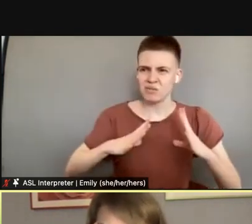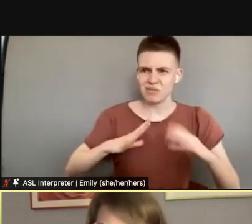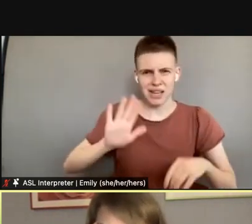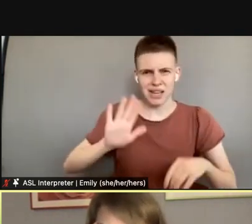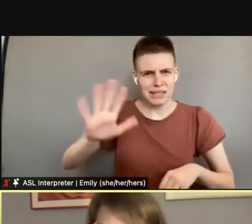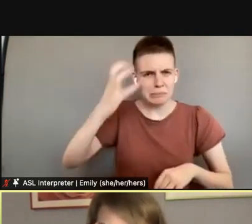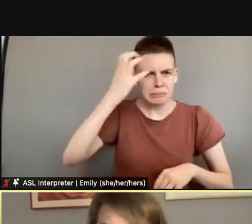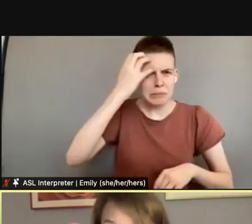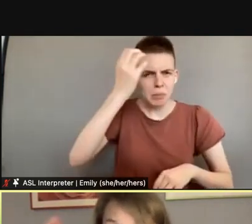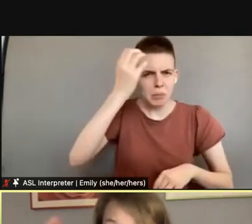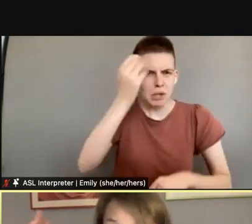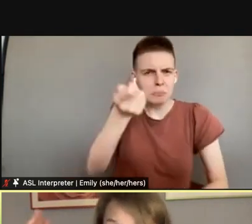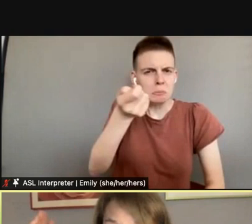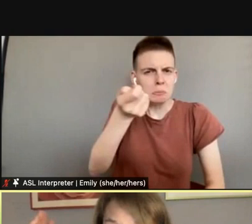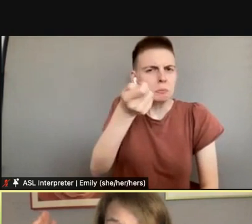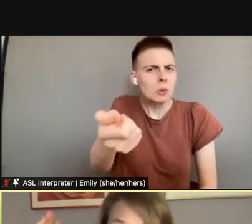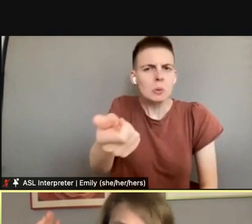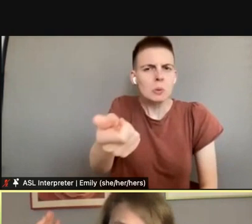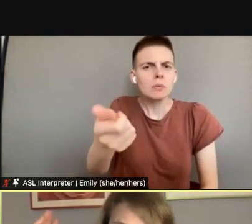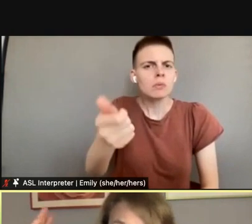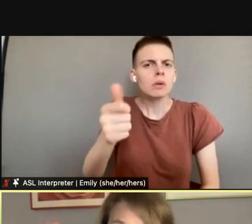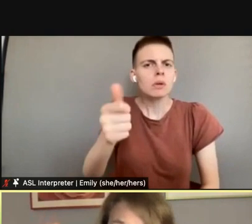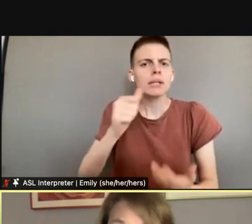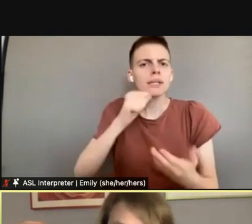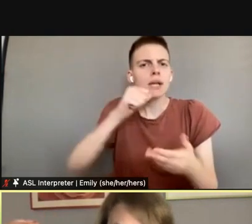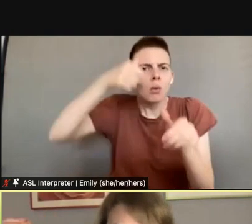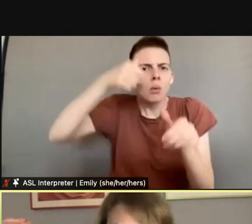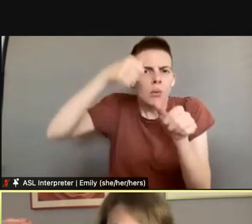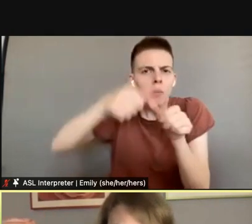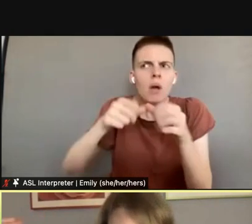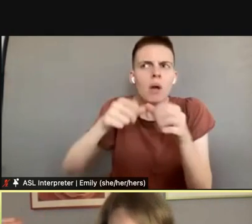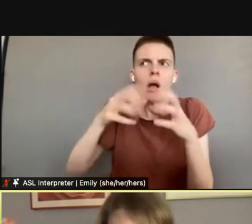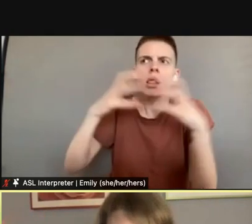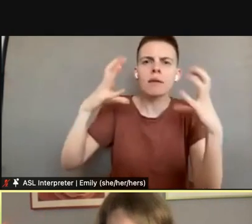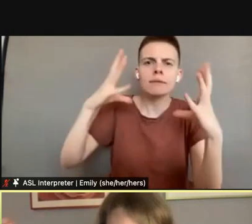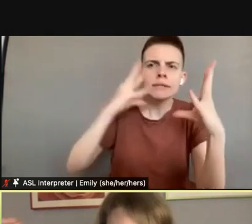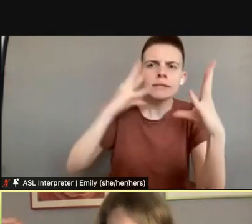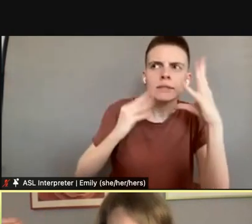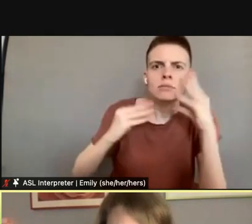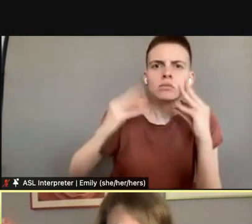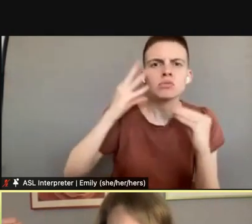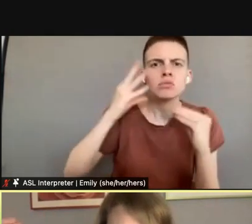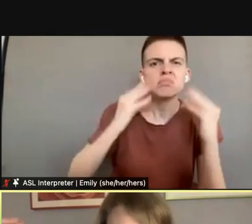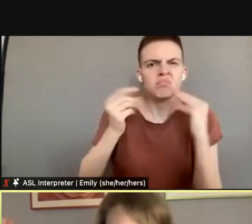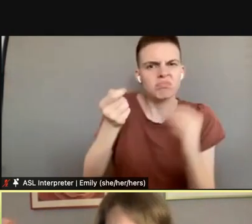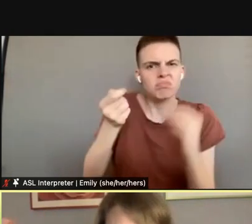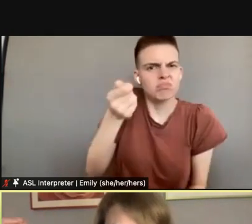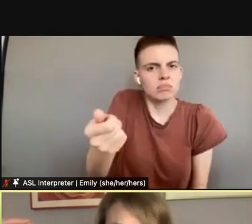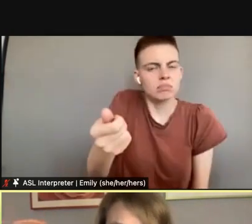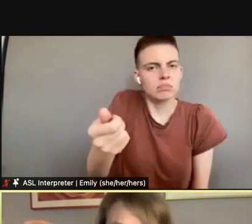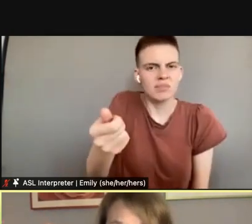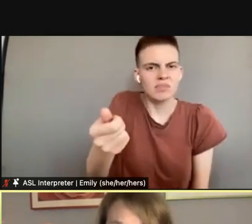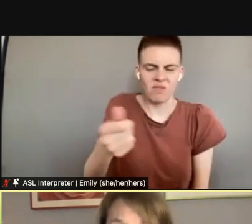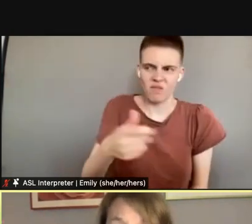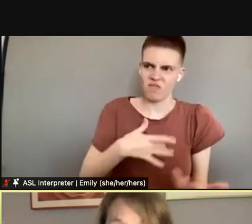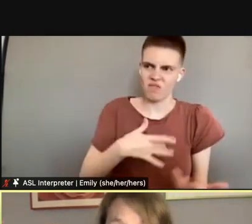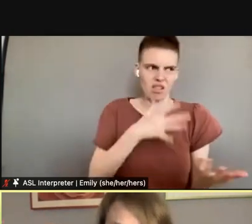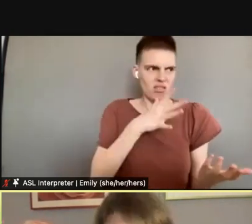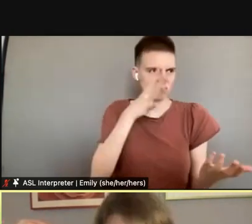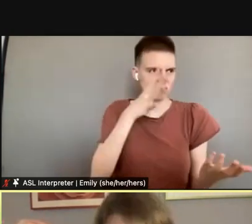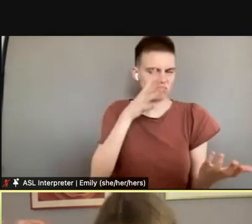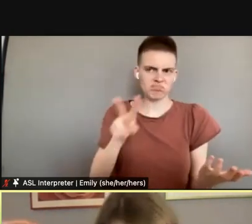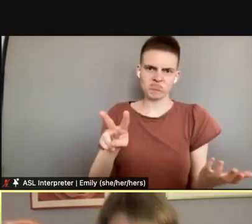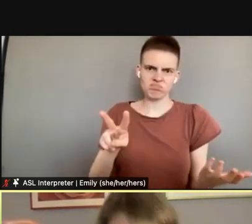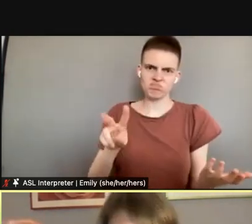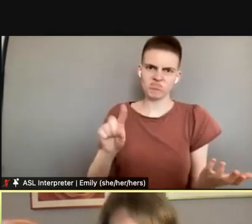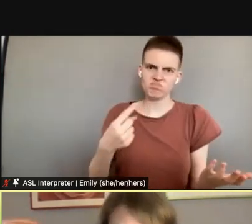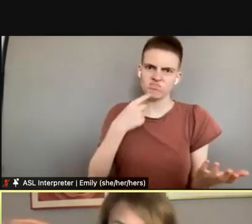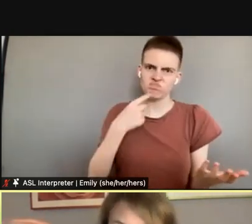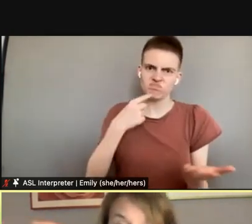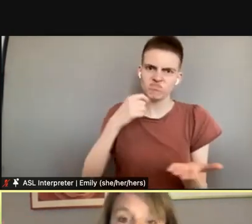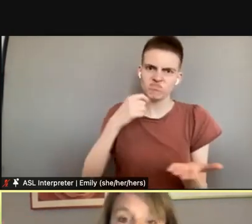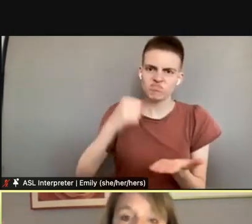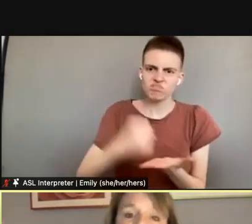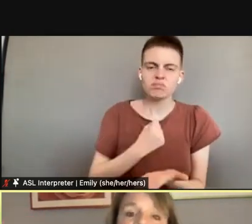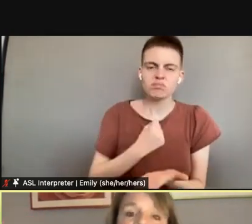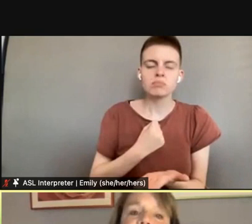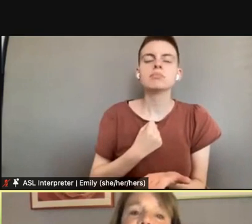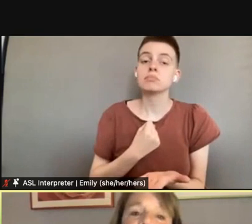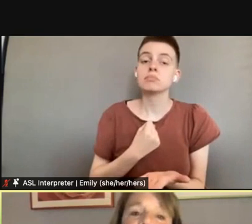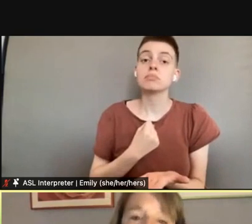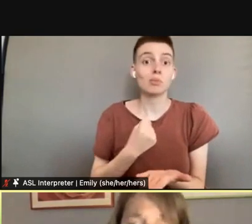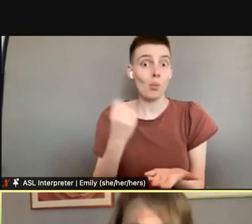disappointing. Well, it's probably has something to do with the fact that there is so much